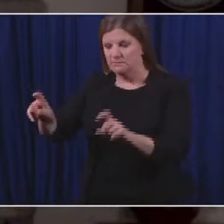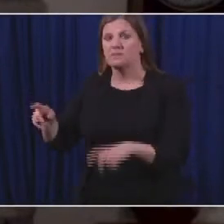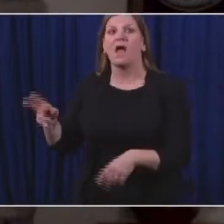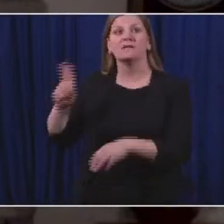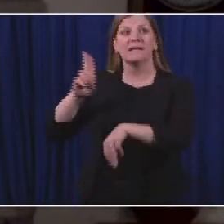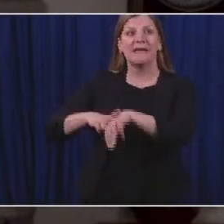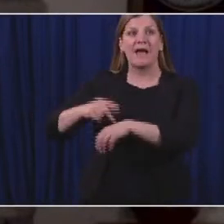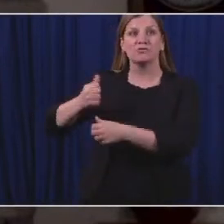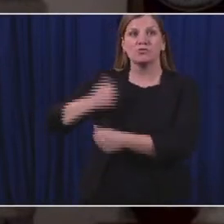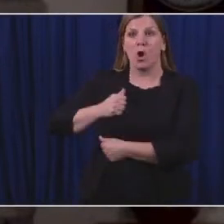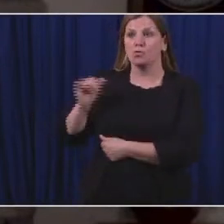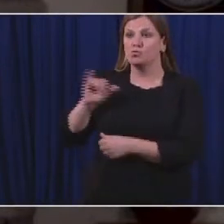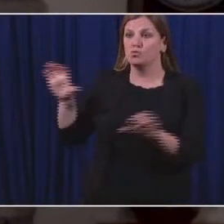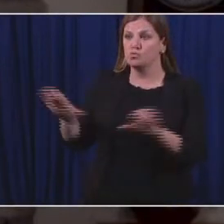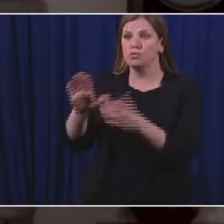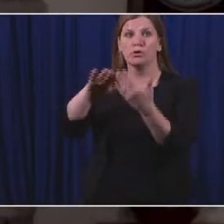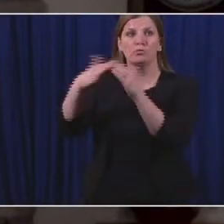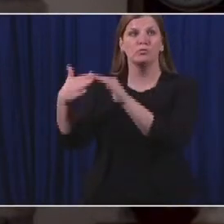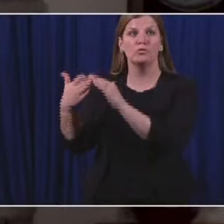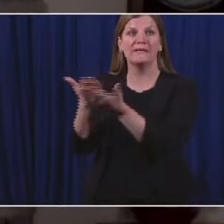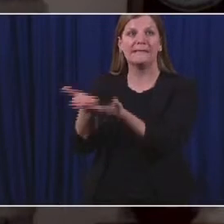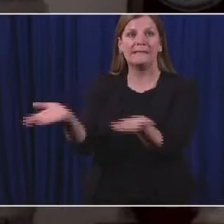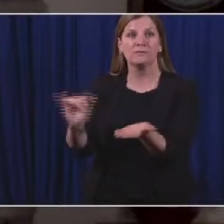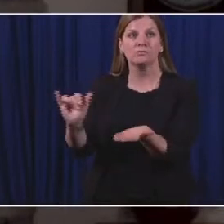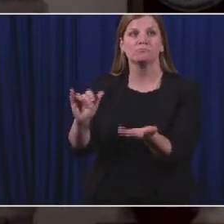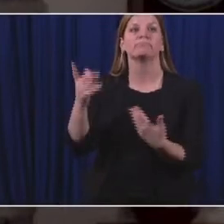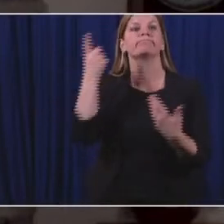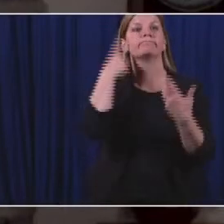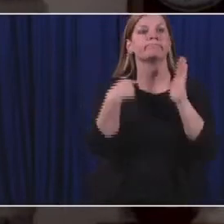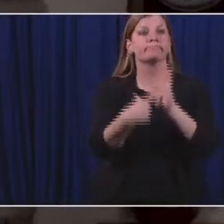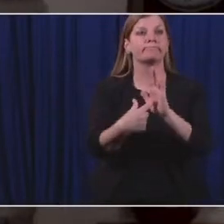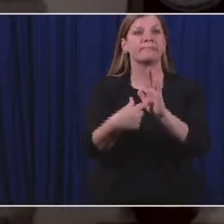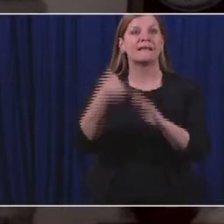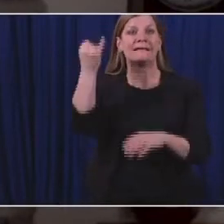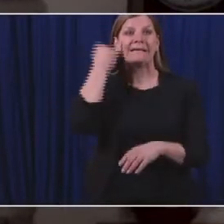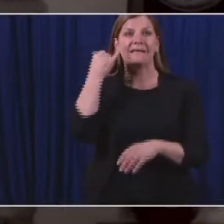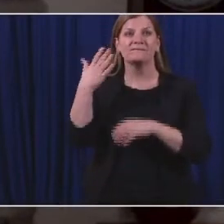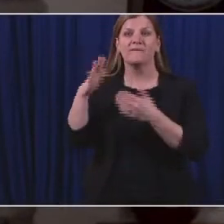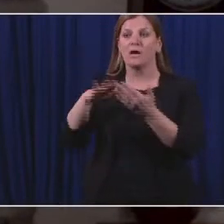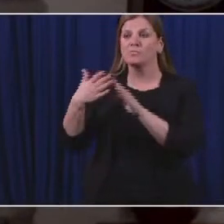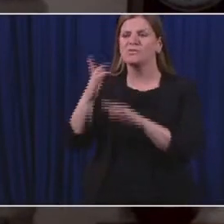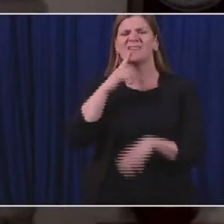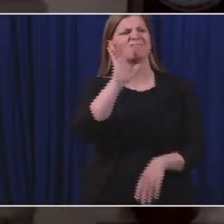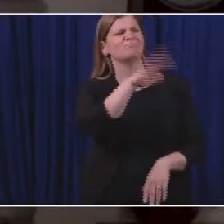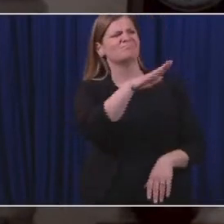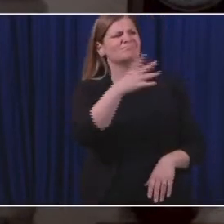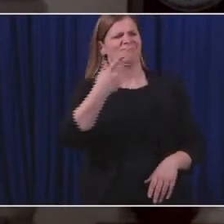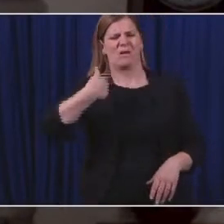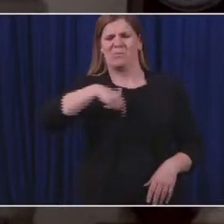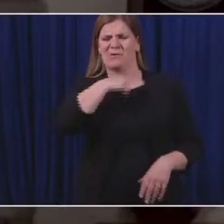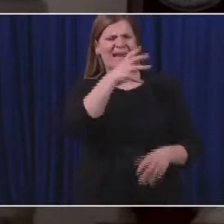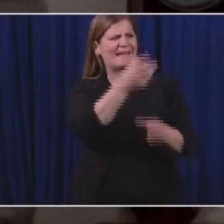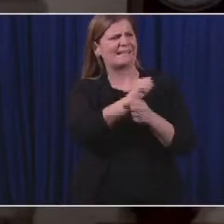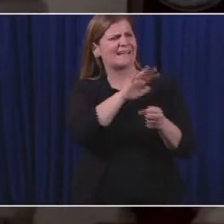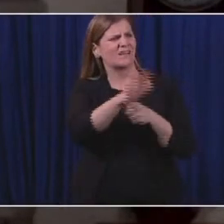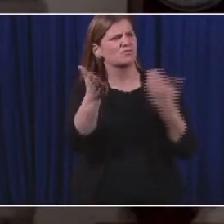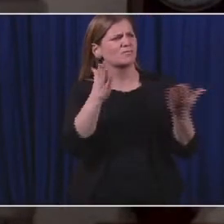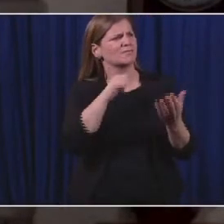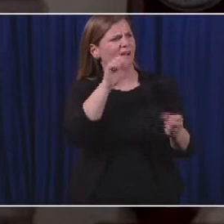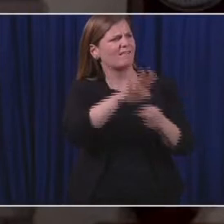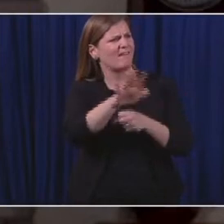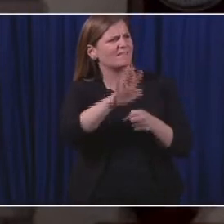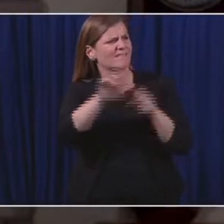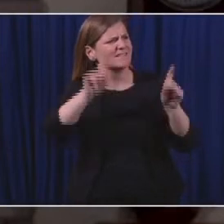sites. We get a call from a community that says, look, we think we're underserved. We're not getting the testing done. We send,